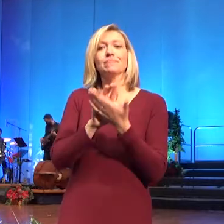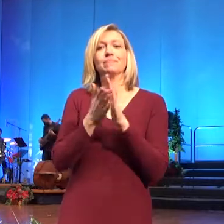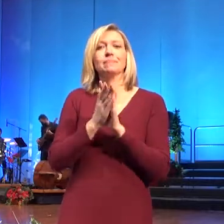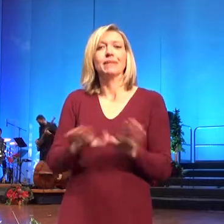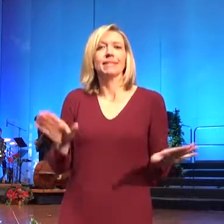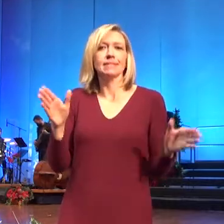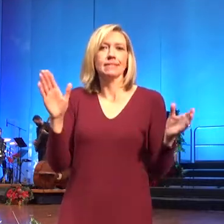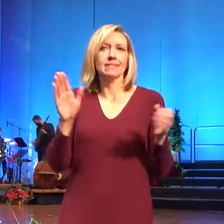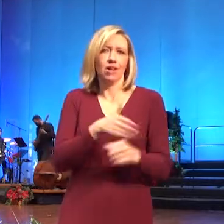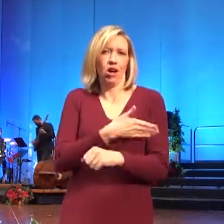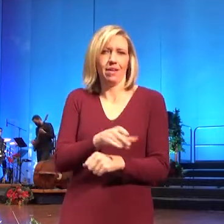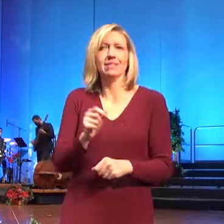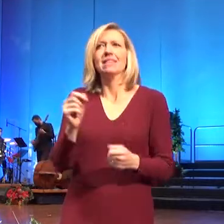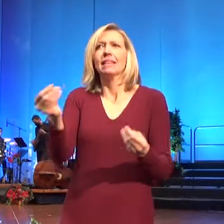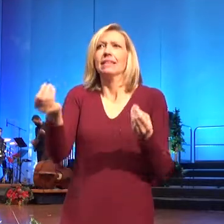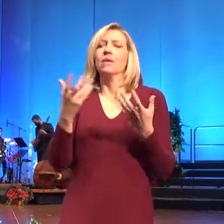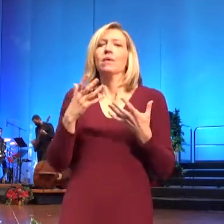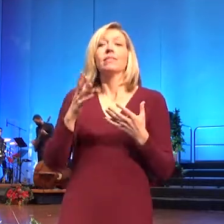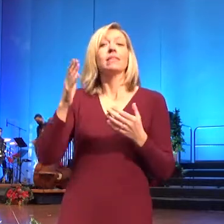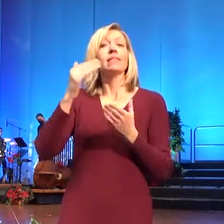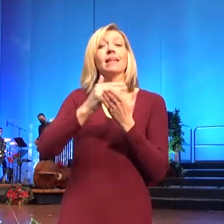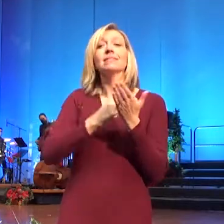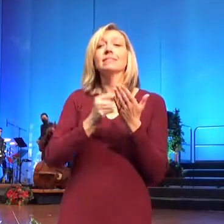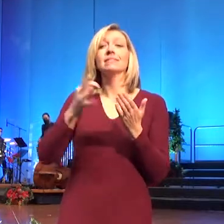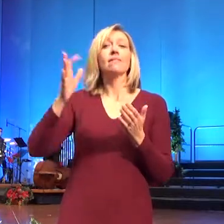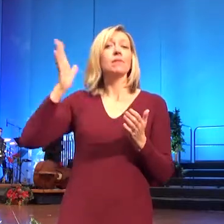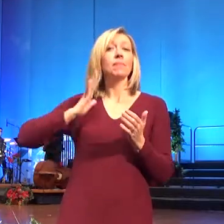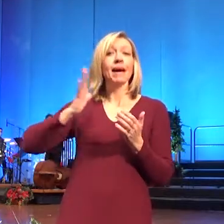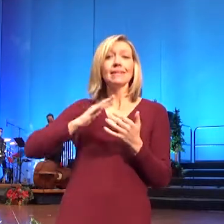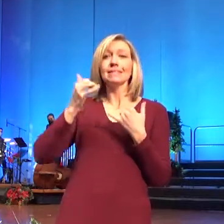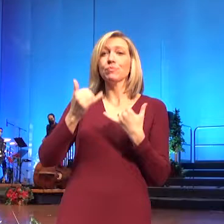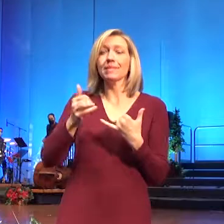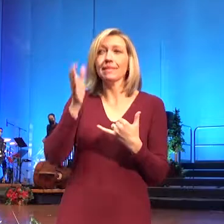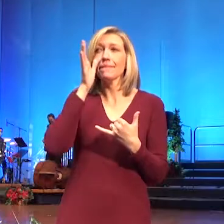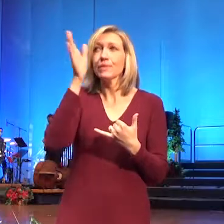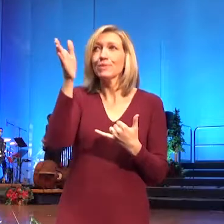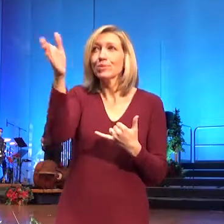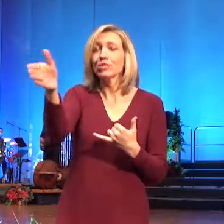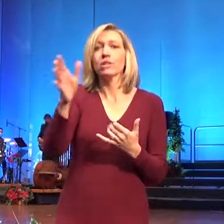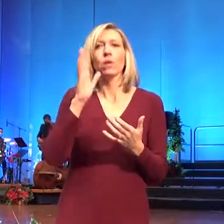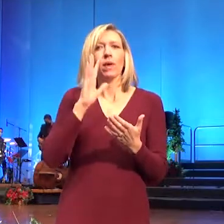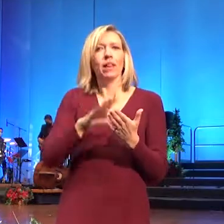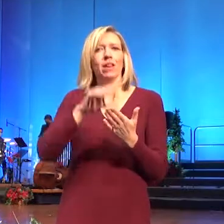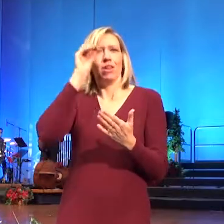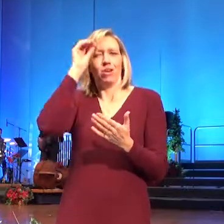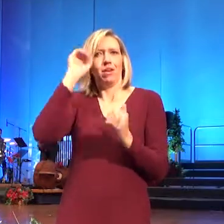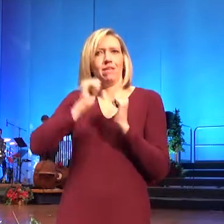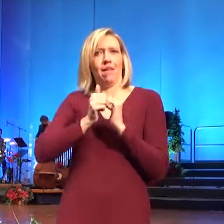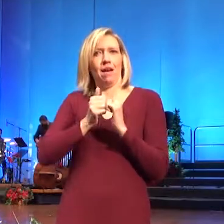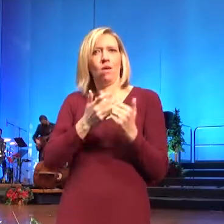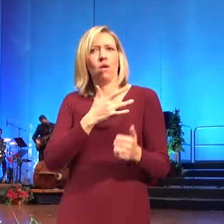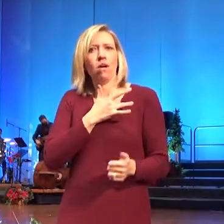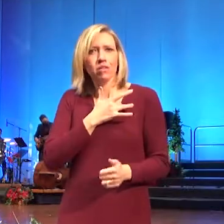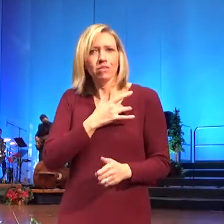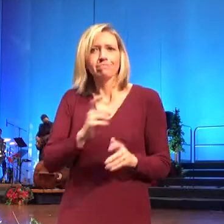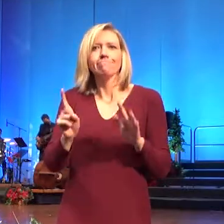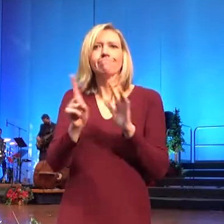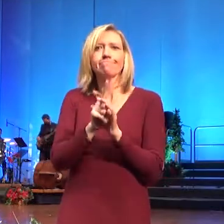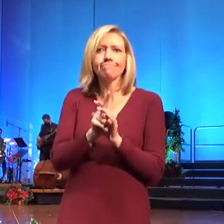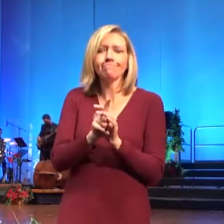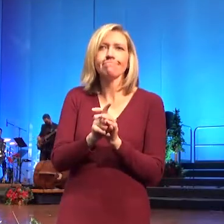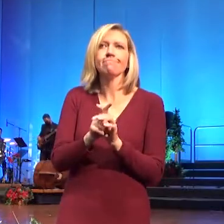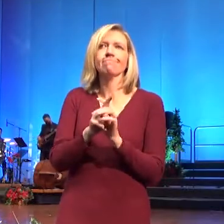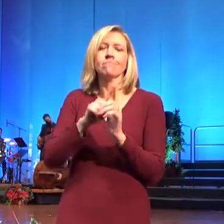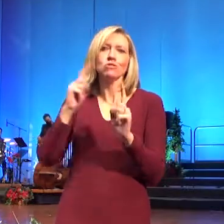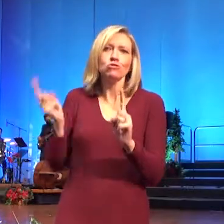song. So let us know that the lessons of the past, present, and future are learned by our heart, showing up in